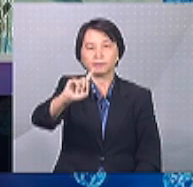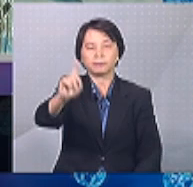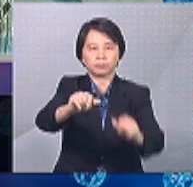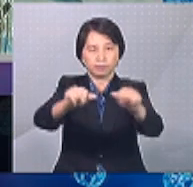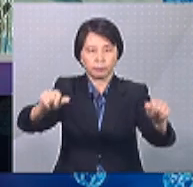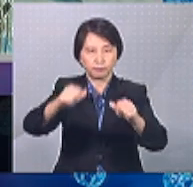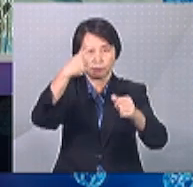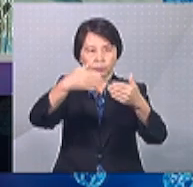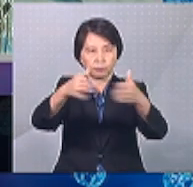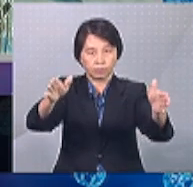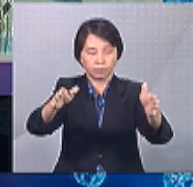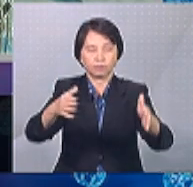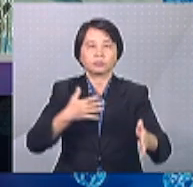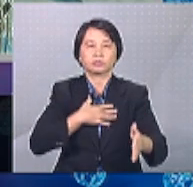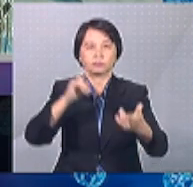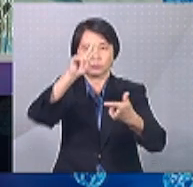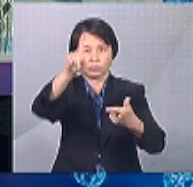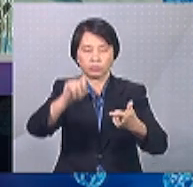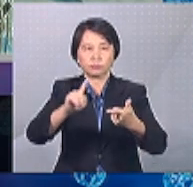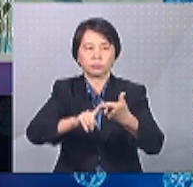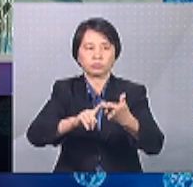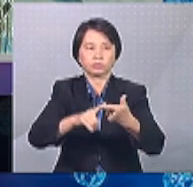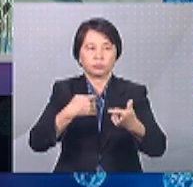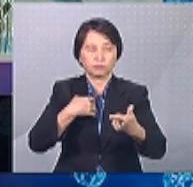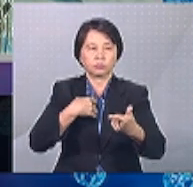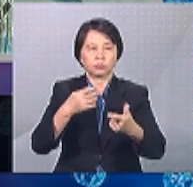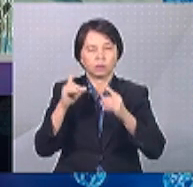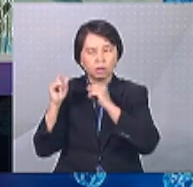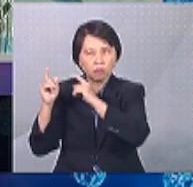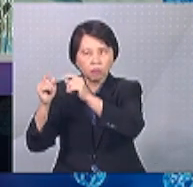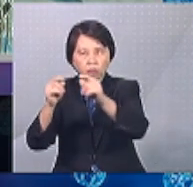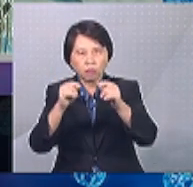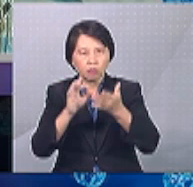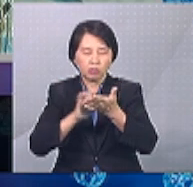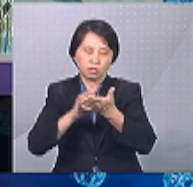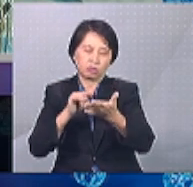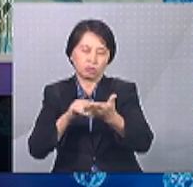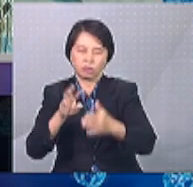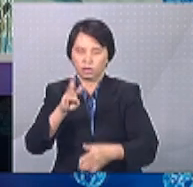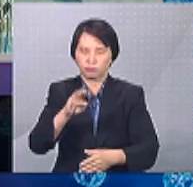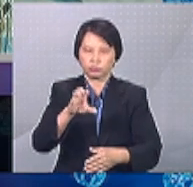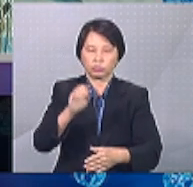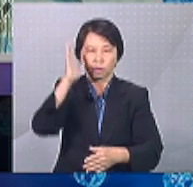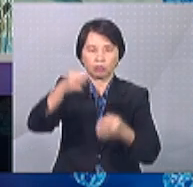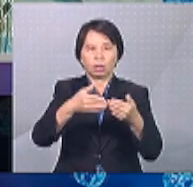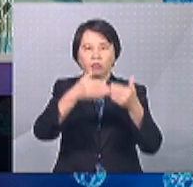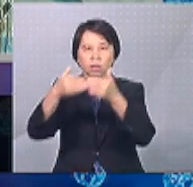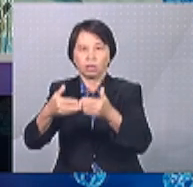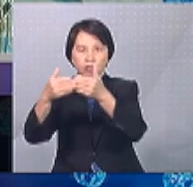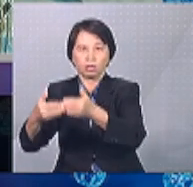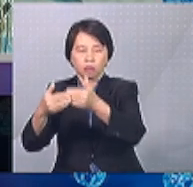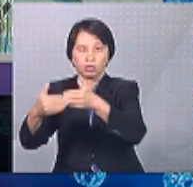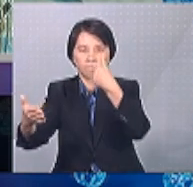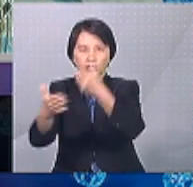And then my second question is, there's been rumours going around on social media that the MCO will be extended again until May 12th.